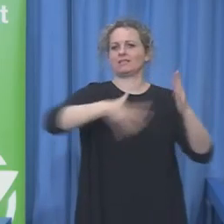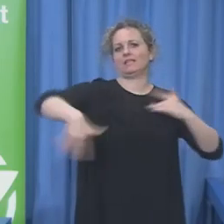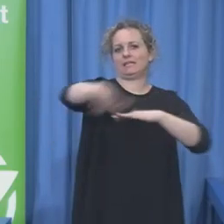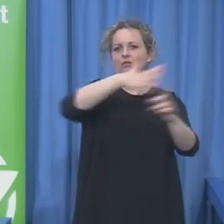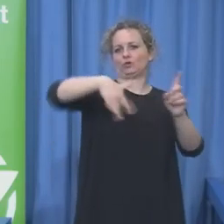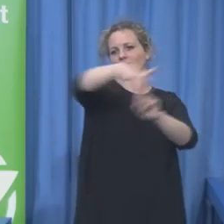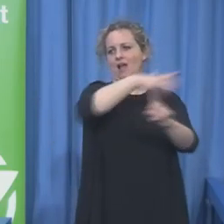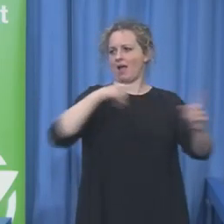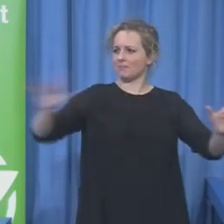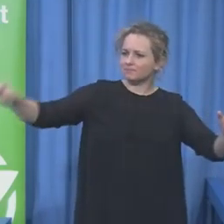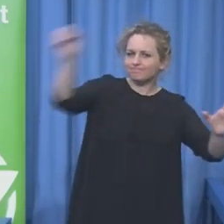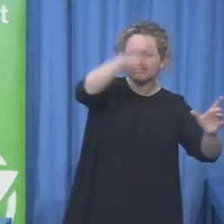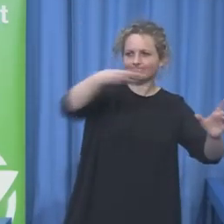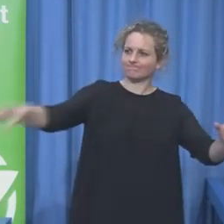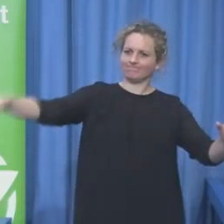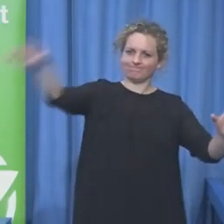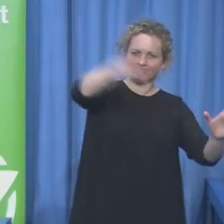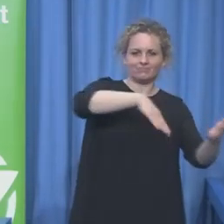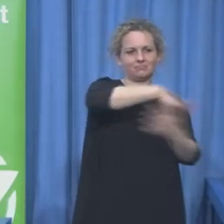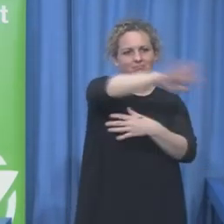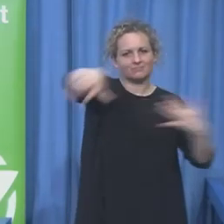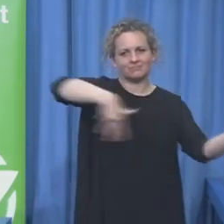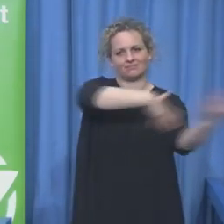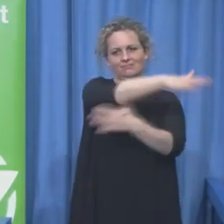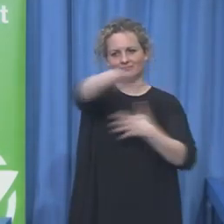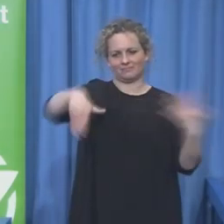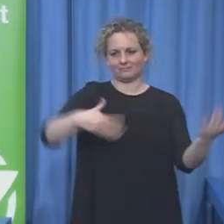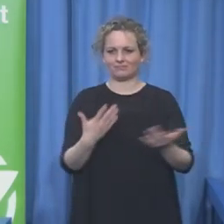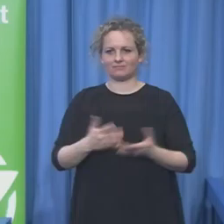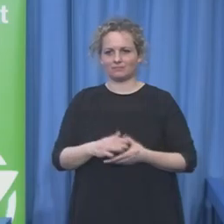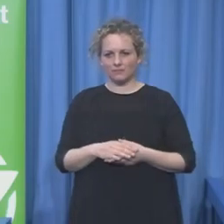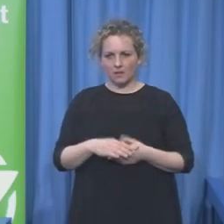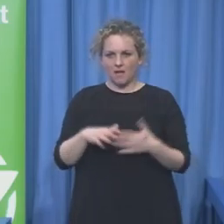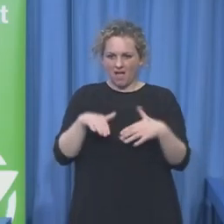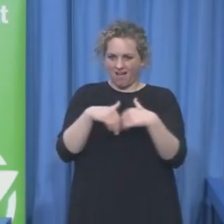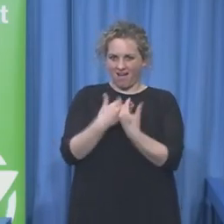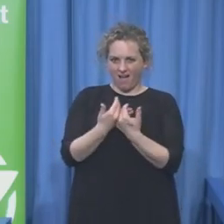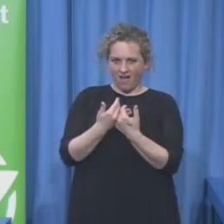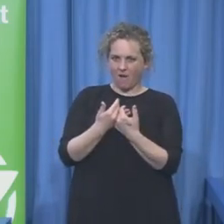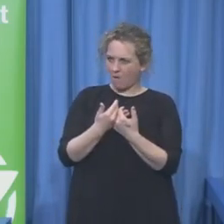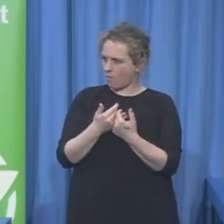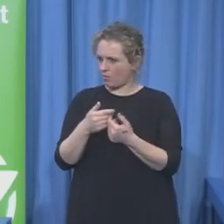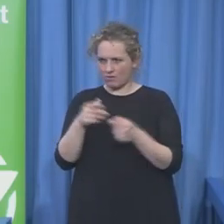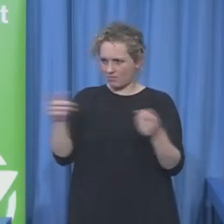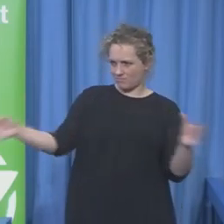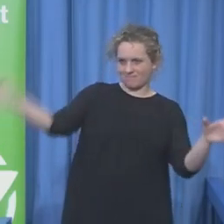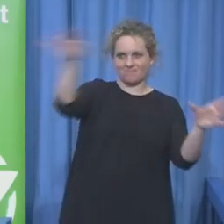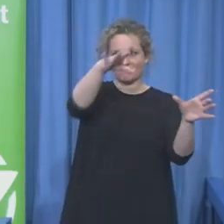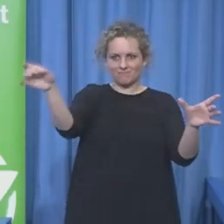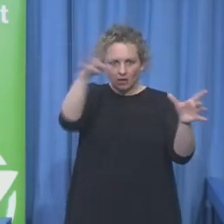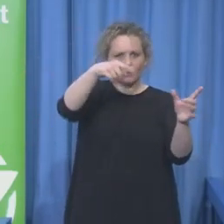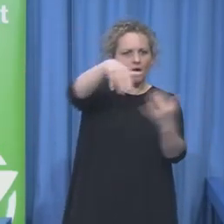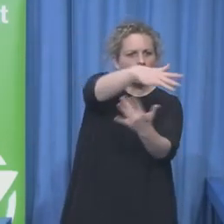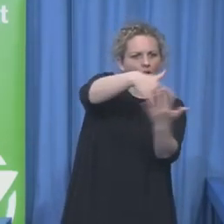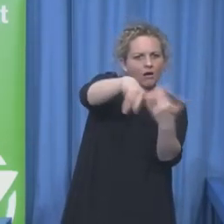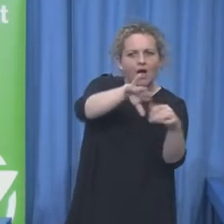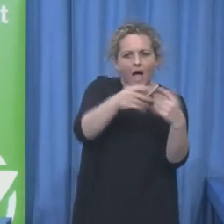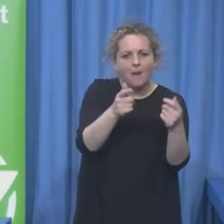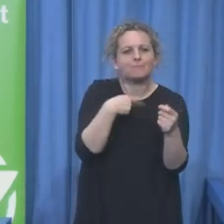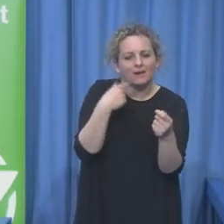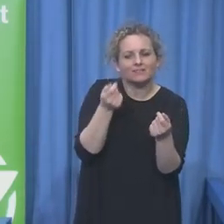have knowledge about people with intellectual disabilities. And the last one, it's we created our own